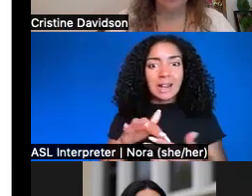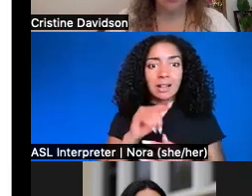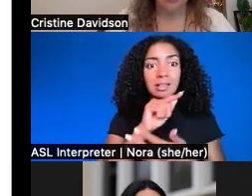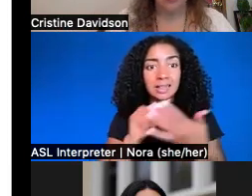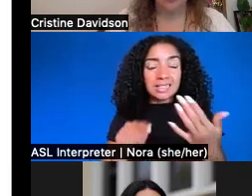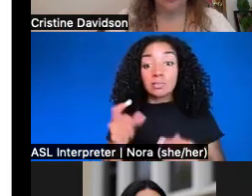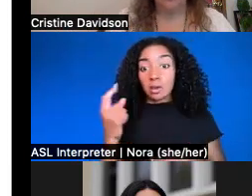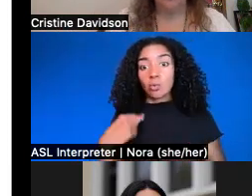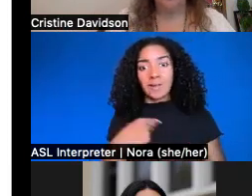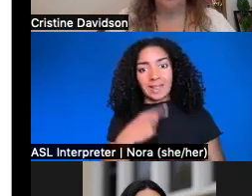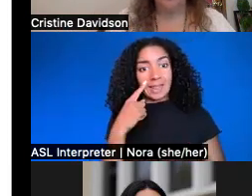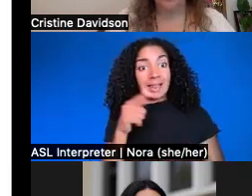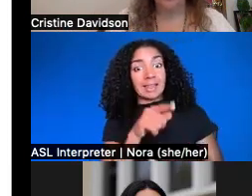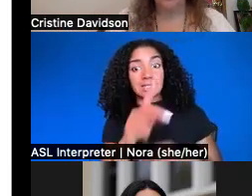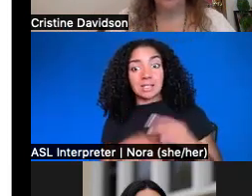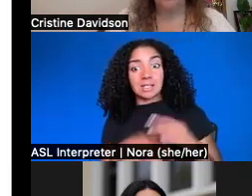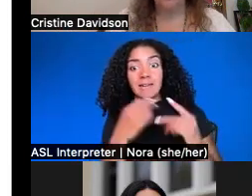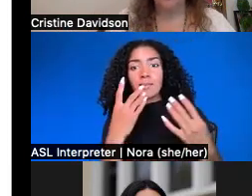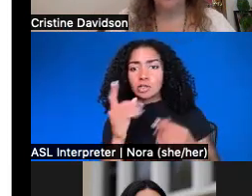right?